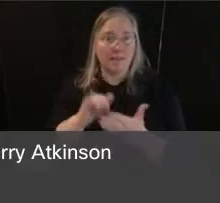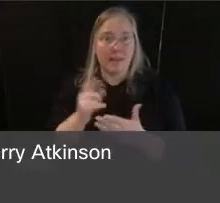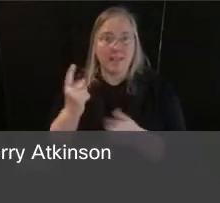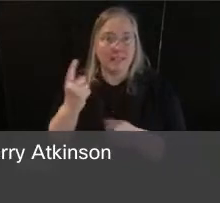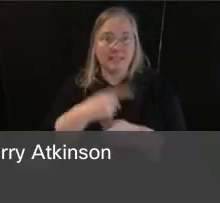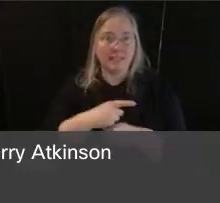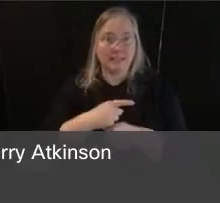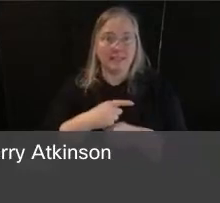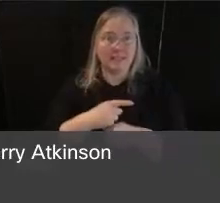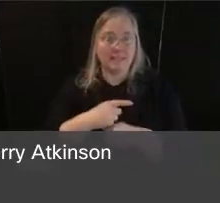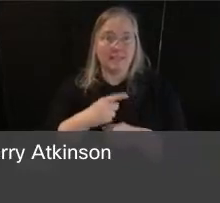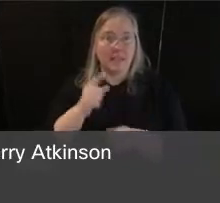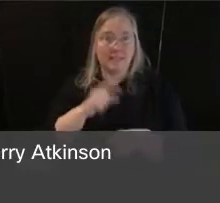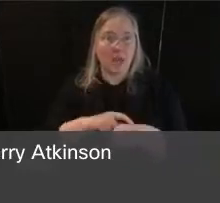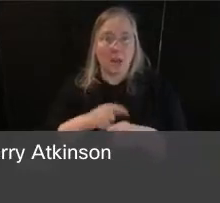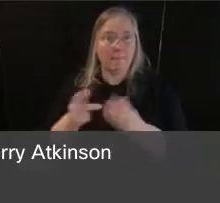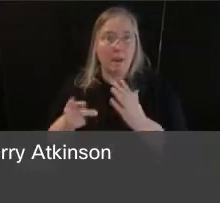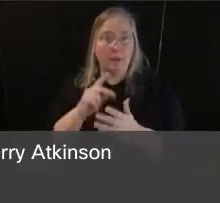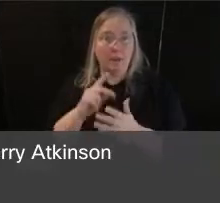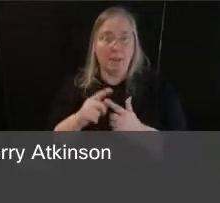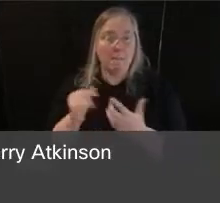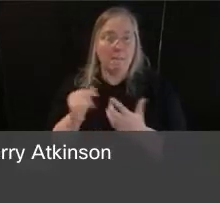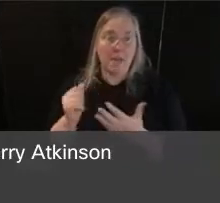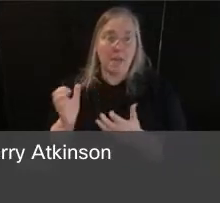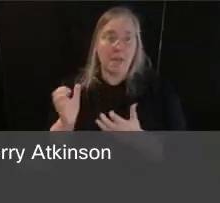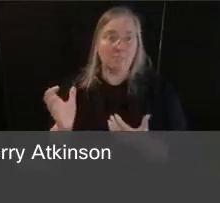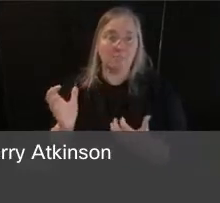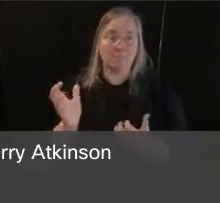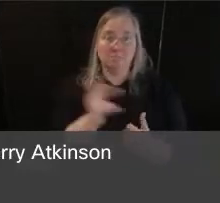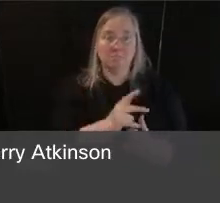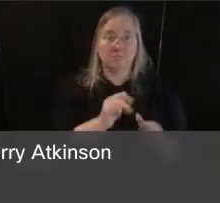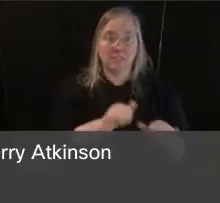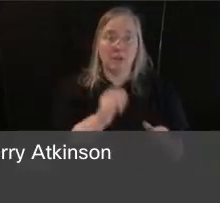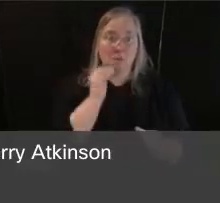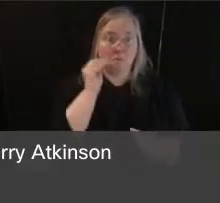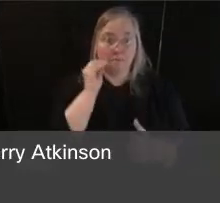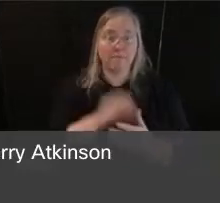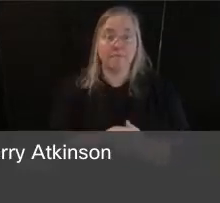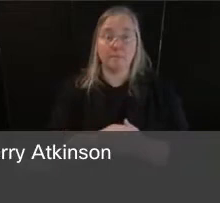Thank you. Any other questions from the committee?